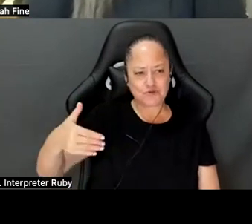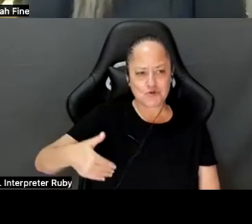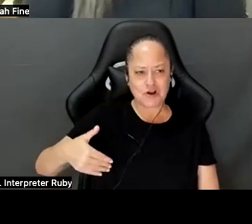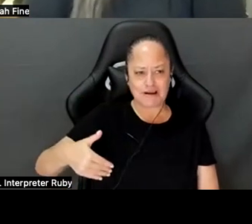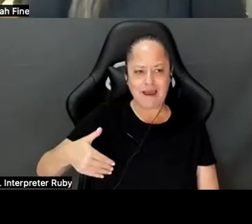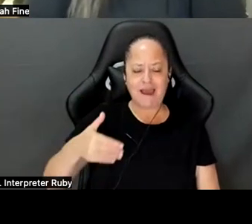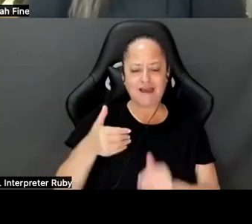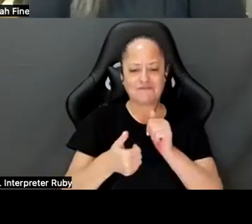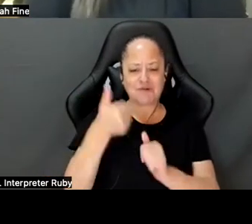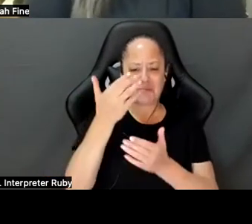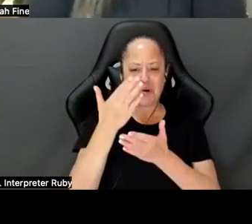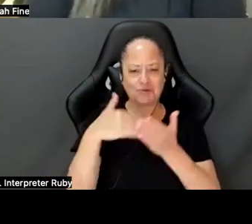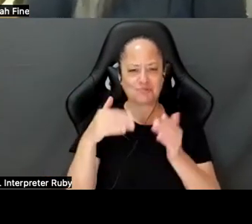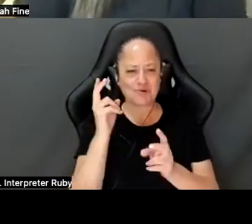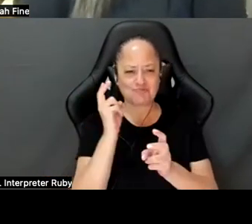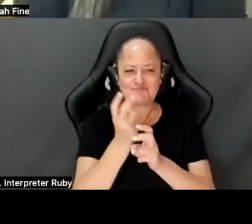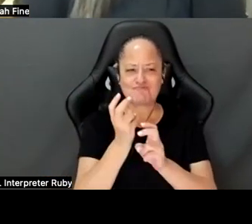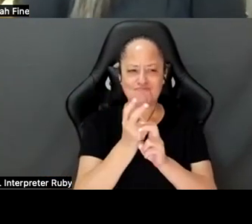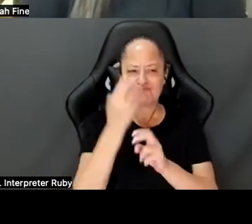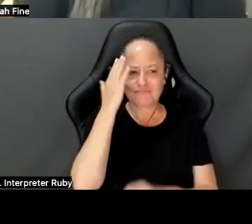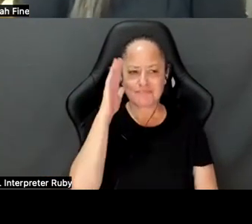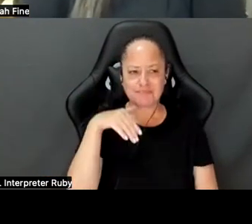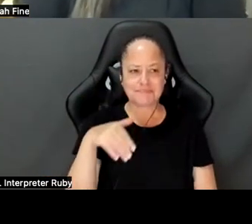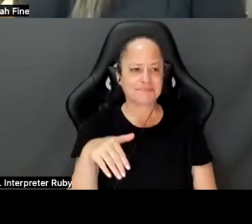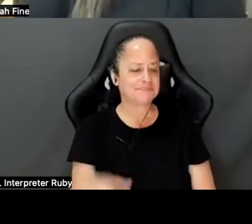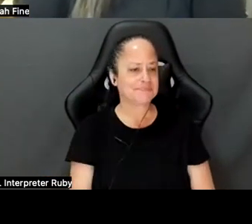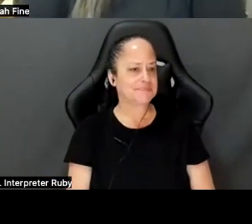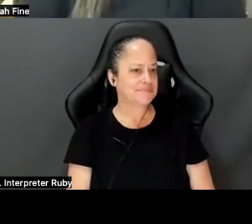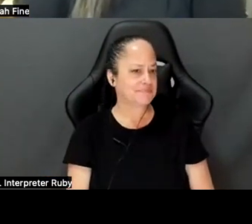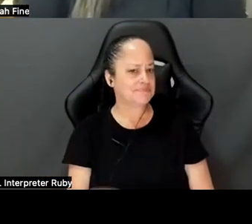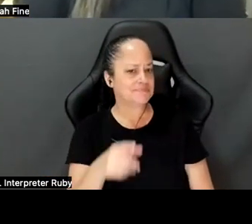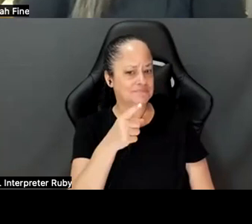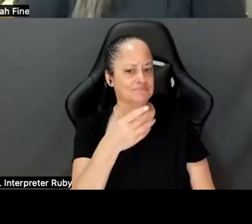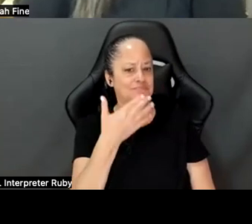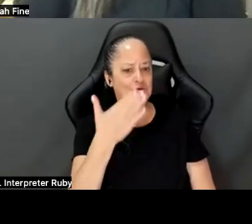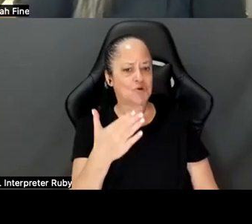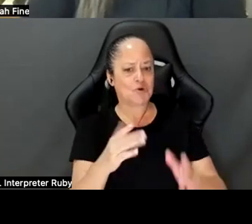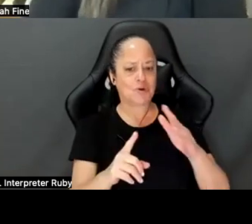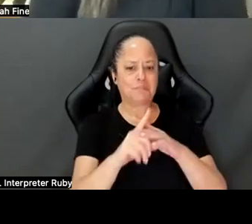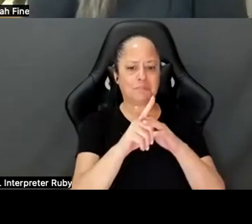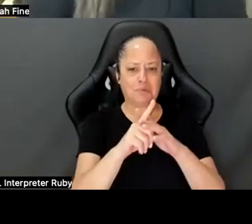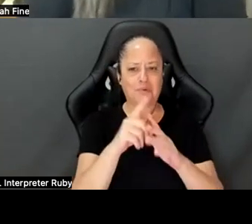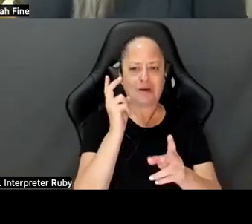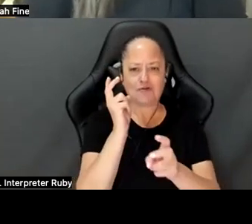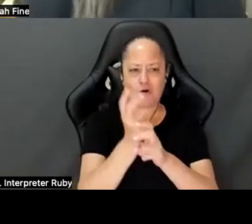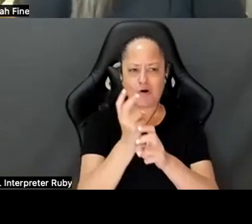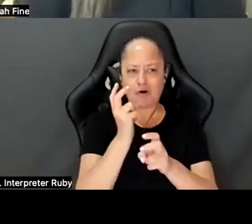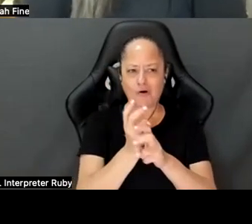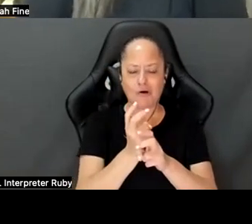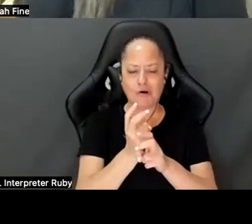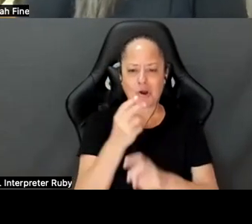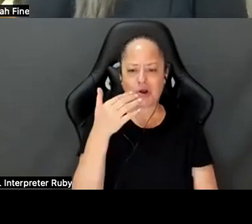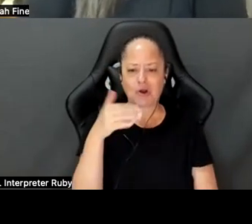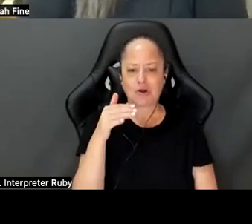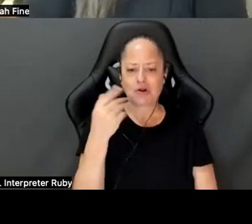most part. It's hard. Mm-hmm. You bring up a great point that it really is hard, because